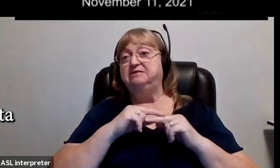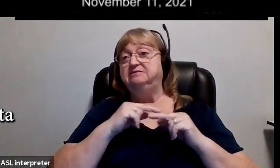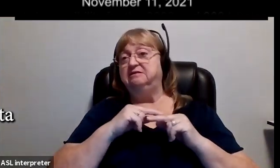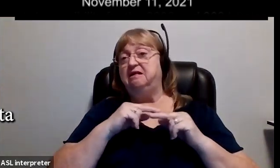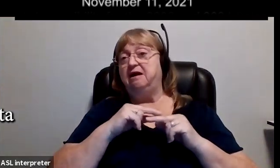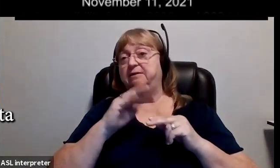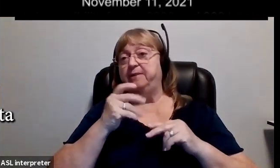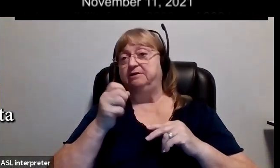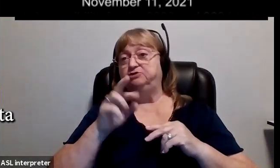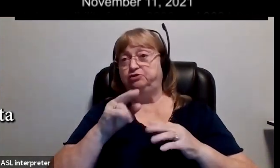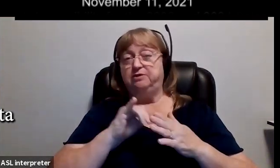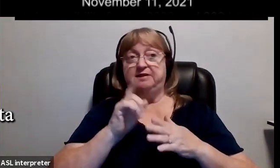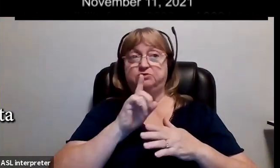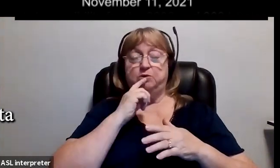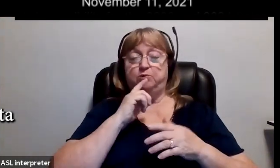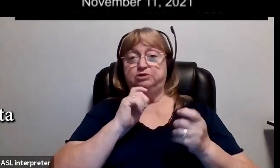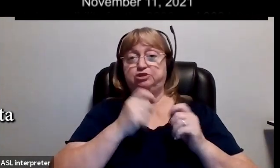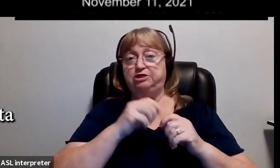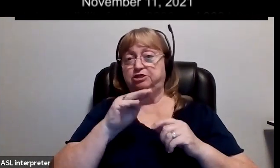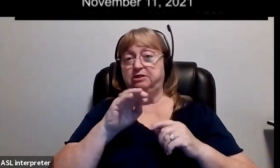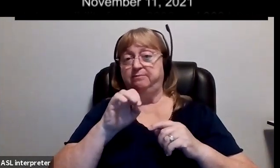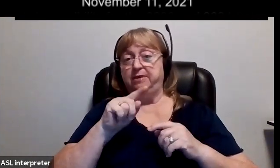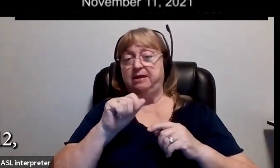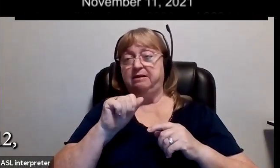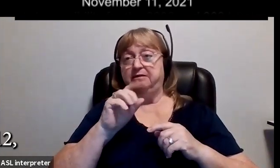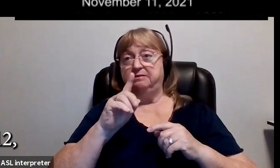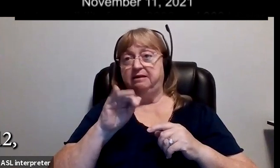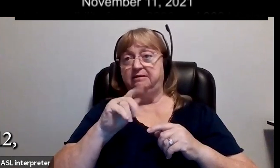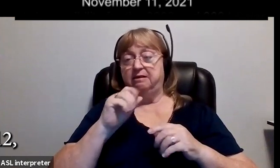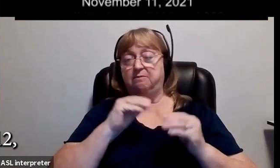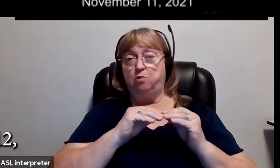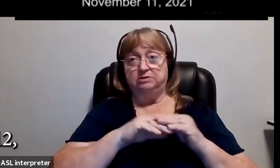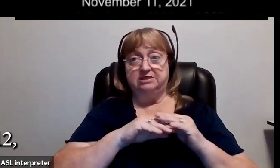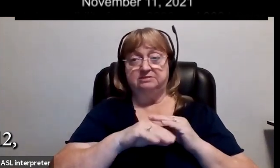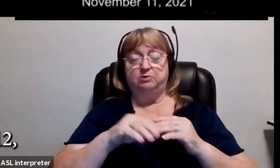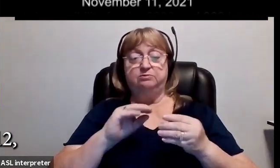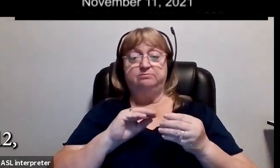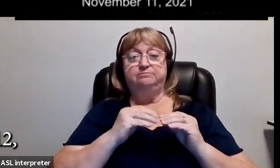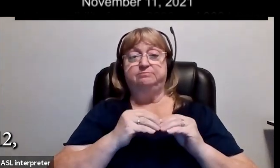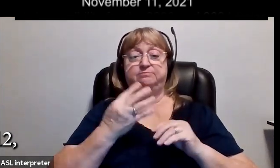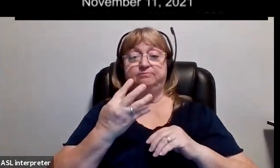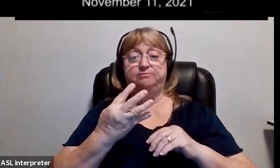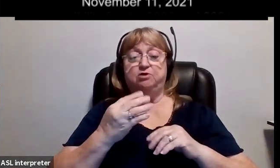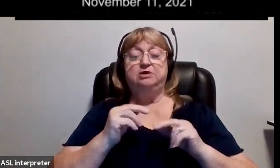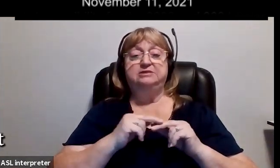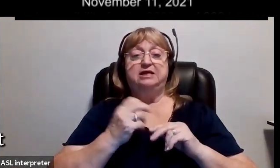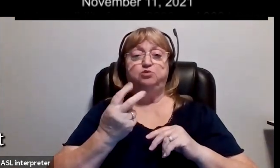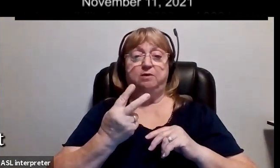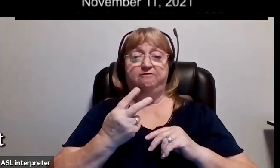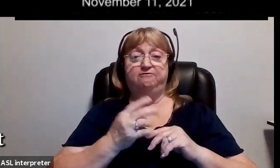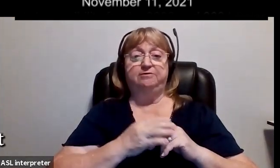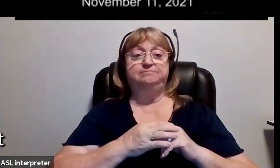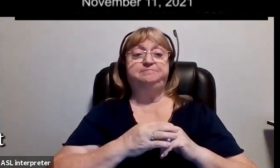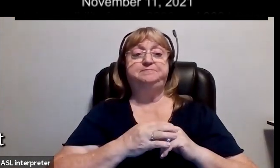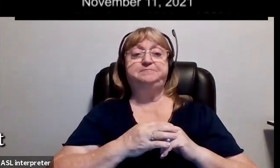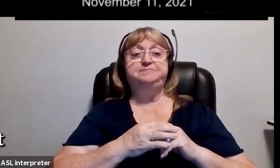where we're going to change this metadata so it's more accessible. So number 4, slide 11, or slide 12, we're looking